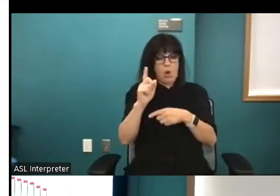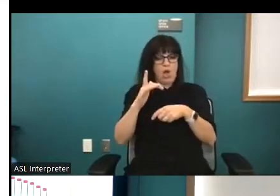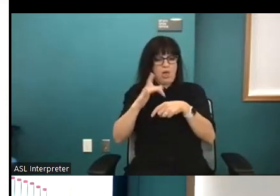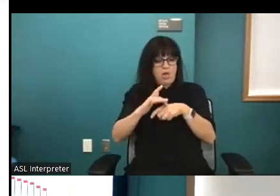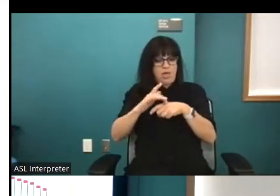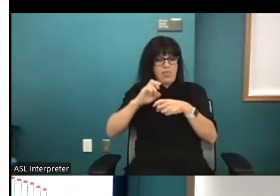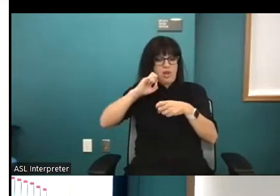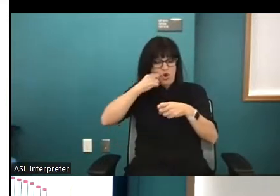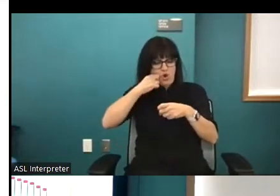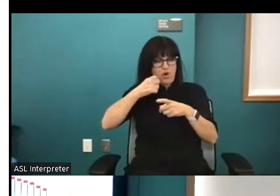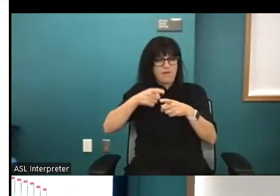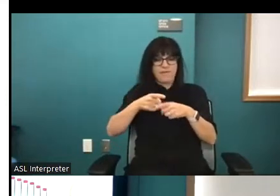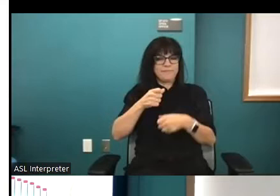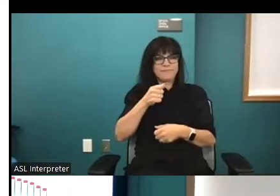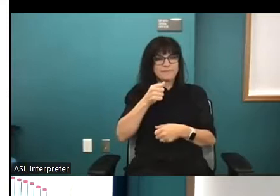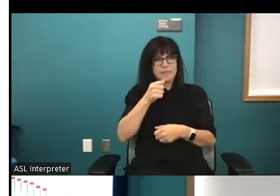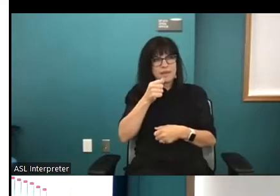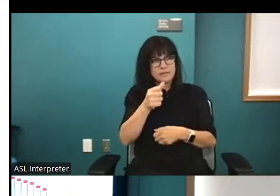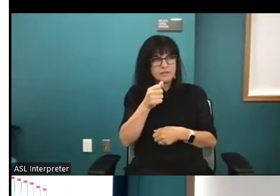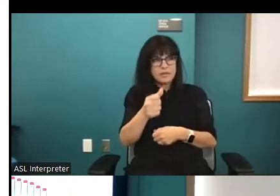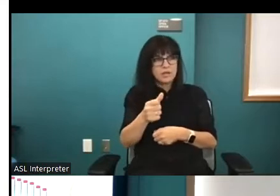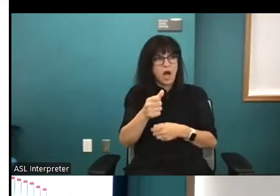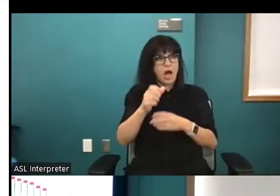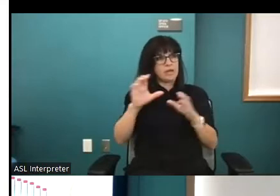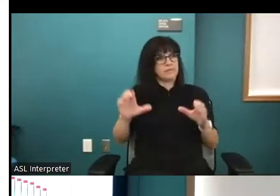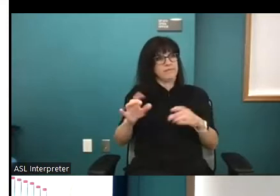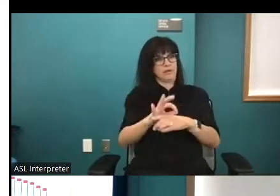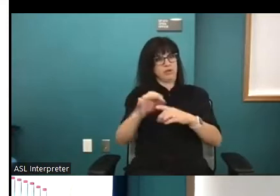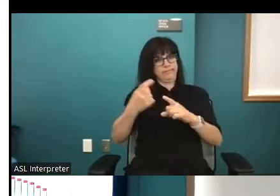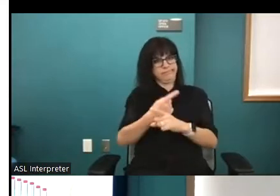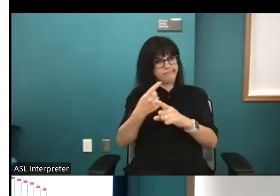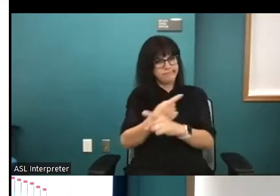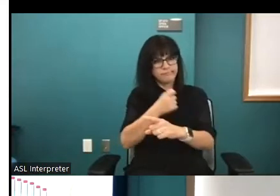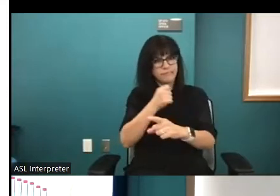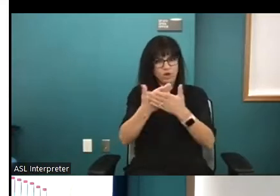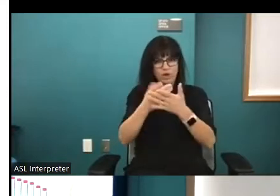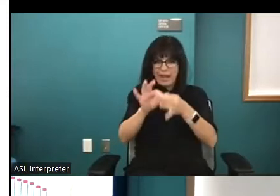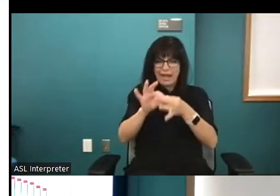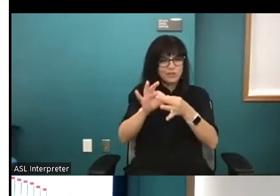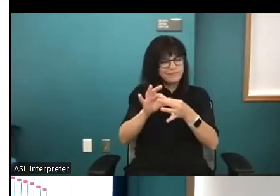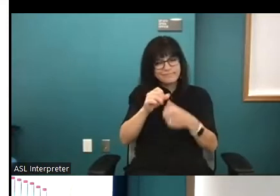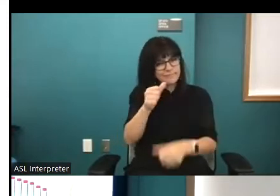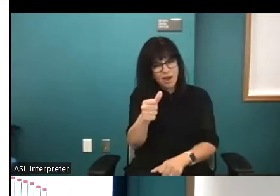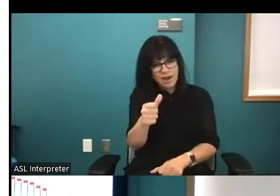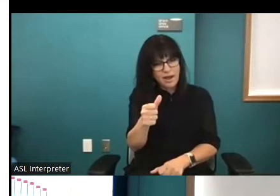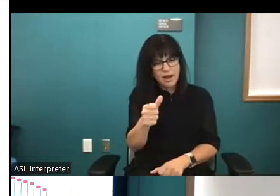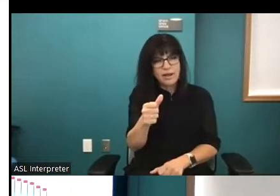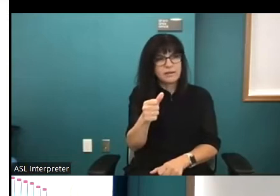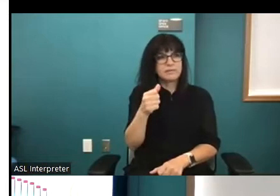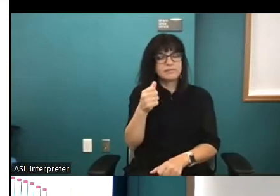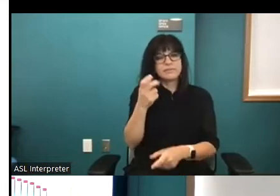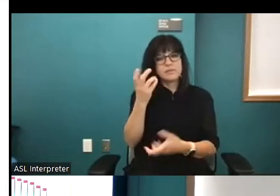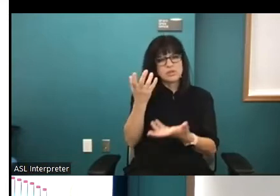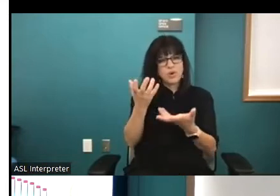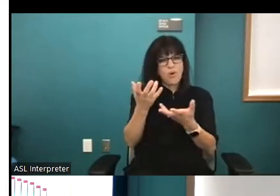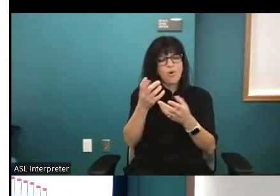the nerve that it's not doing its job quite right. There's no good connection there for something or something.